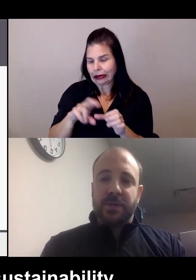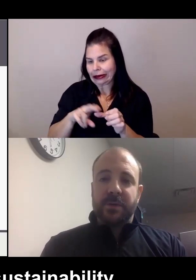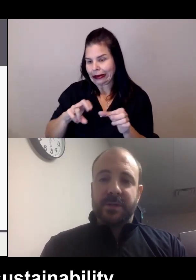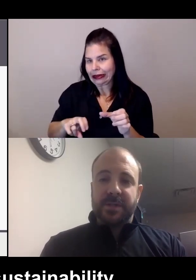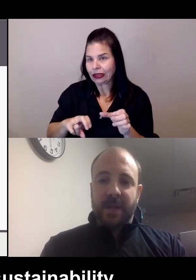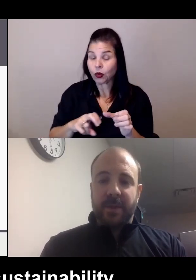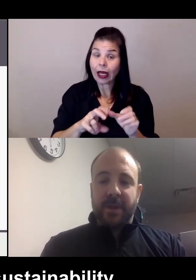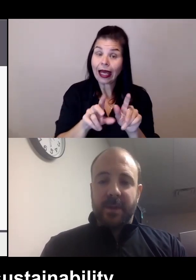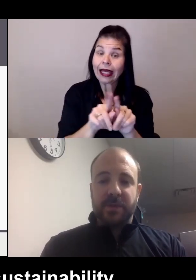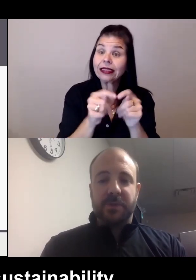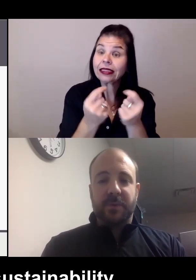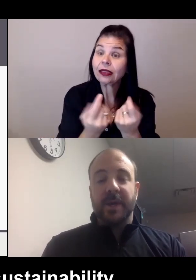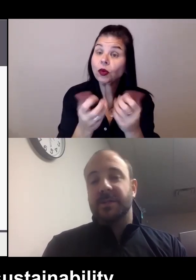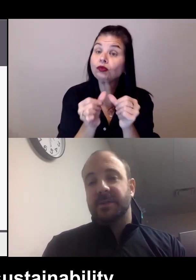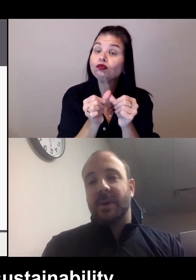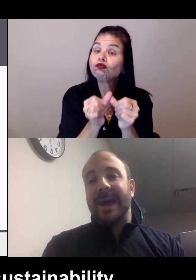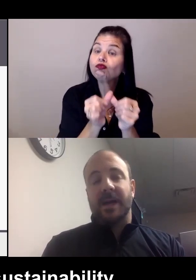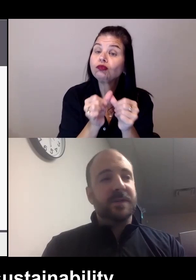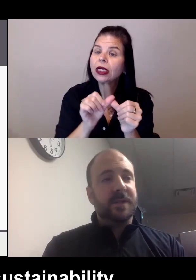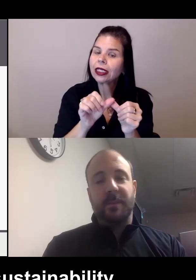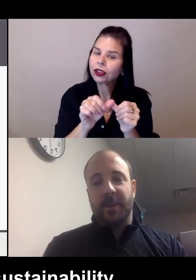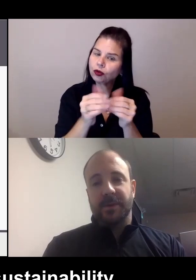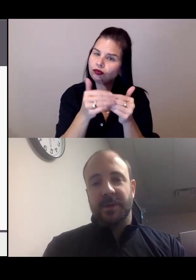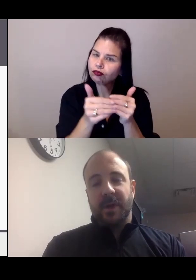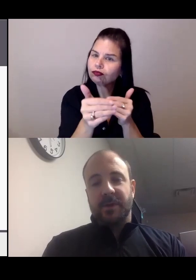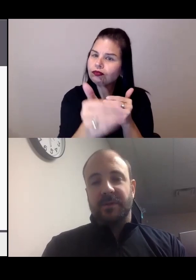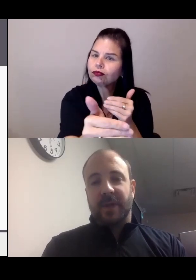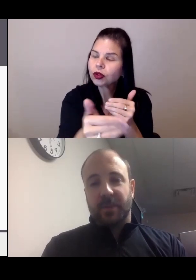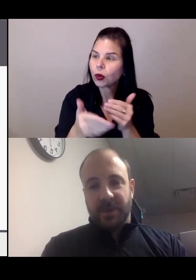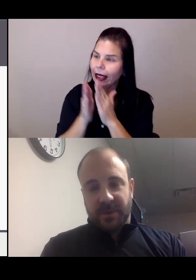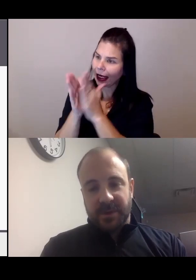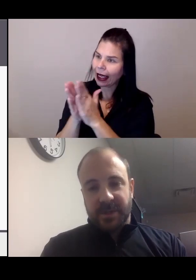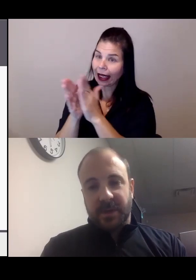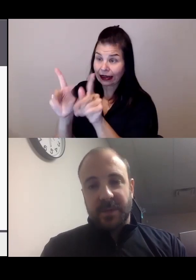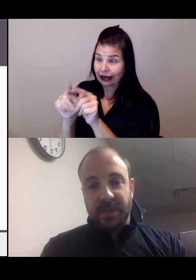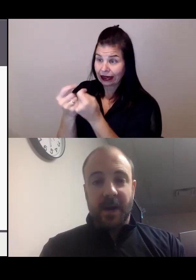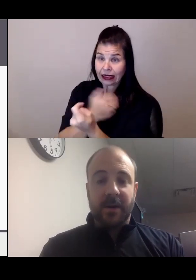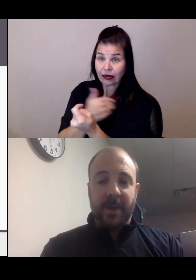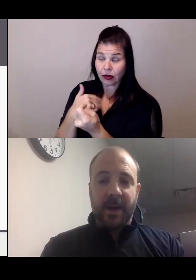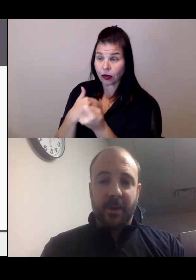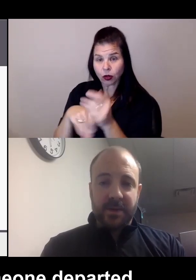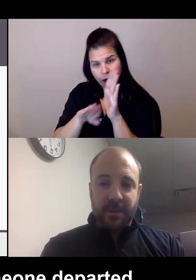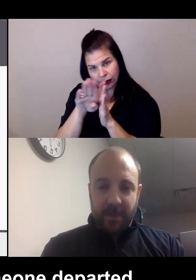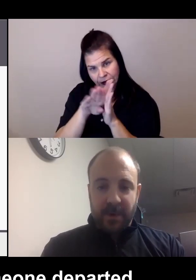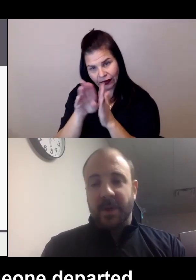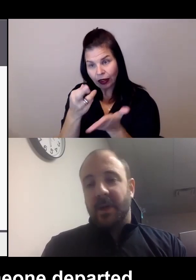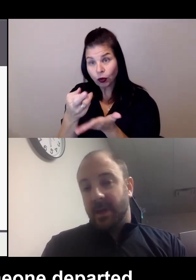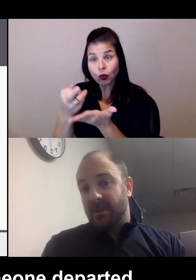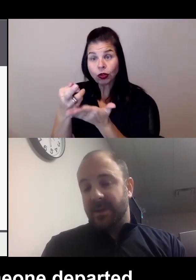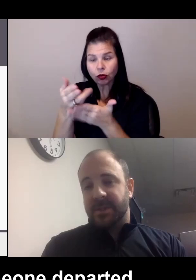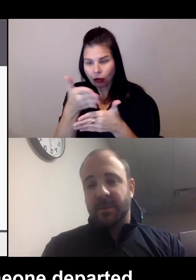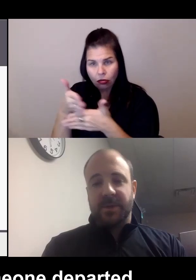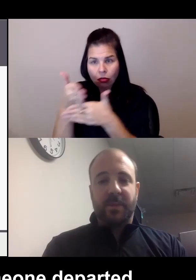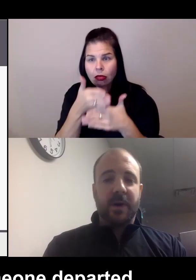to make sure that sustainability measures were in place. So I asked team members to develop resources that could be shared among our team members